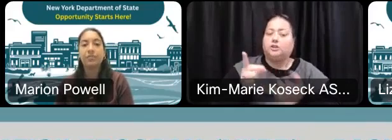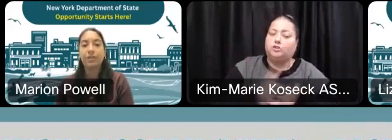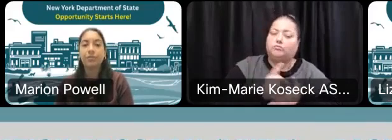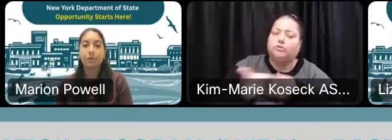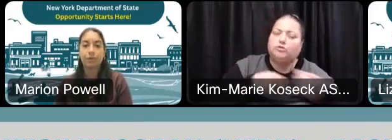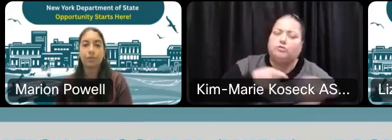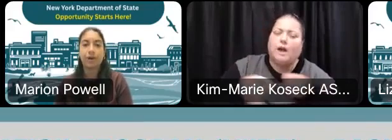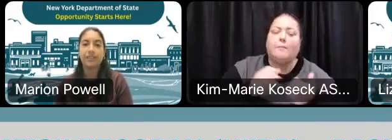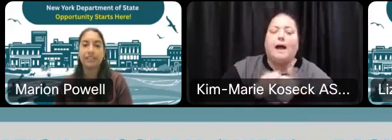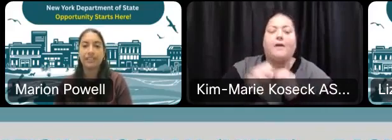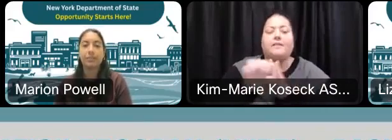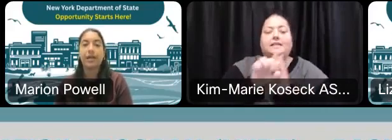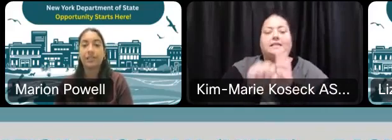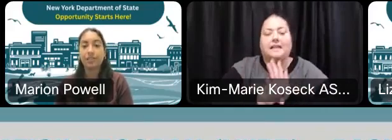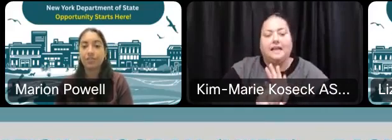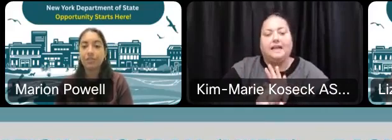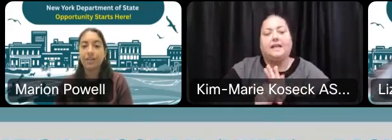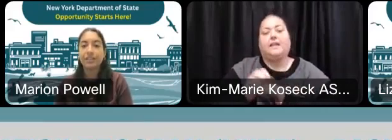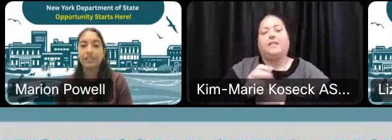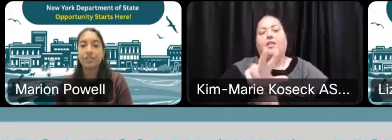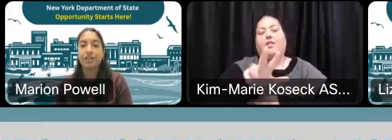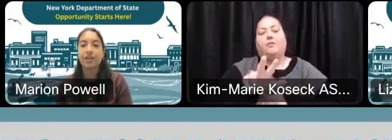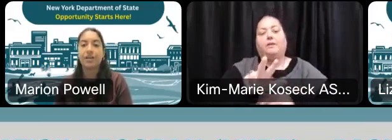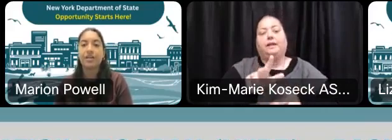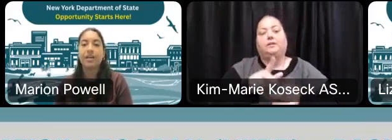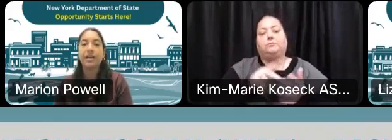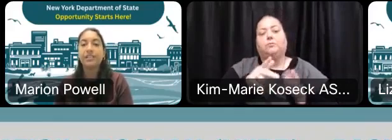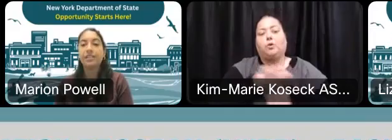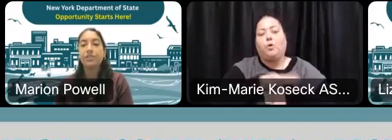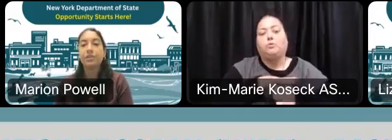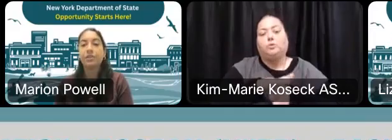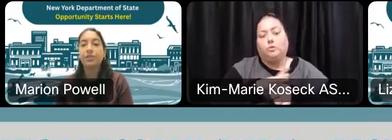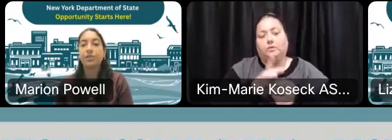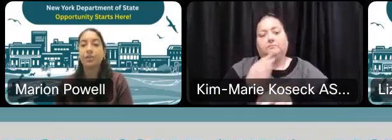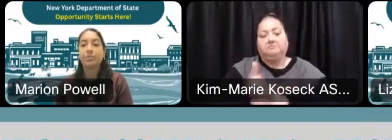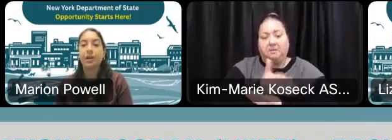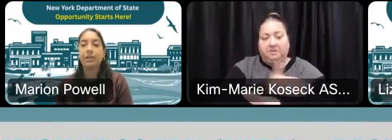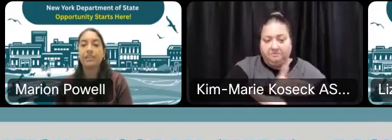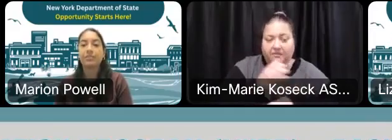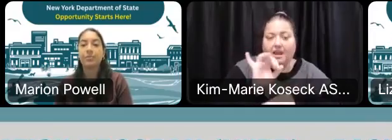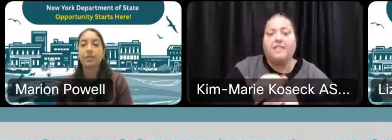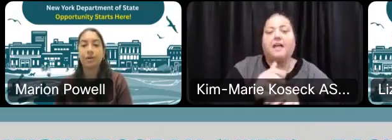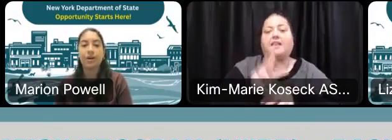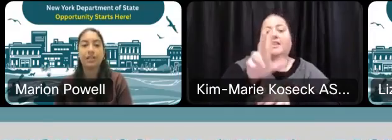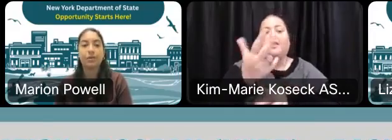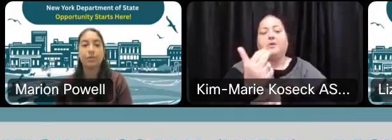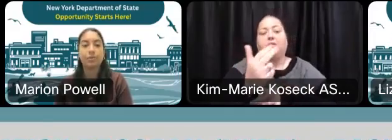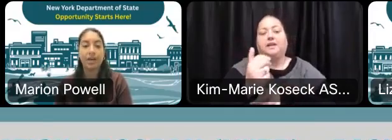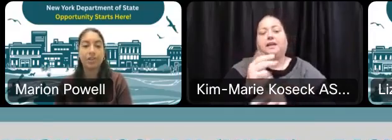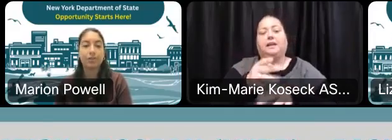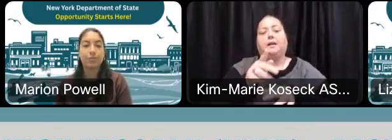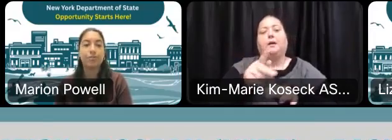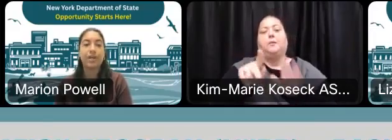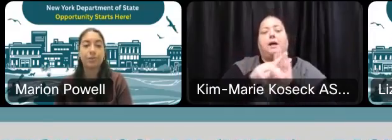the state's 44 coastal policies apply to the revitalization area, and this can also include the 13 policies from the Long Island